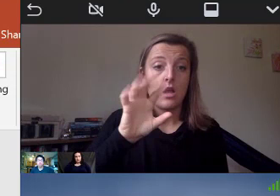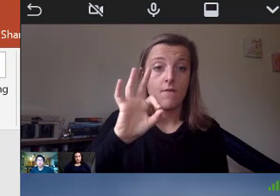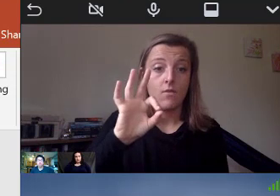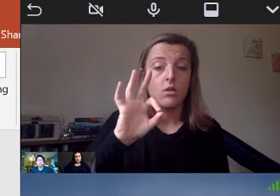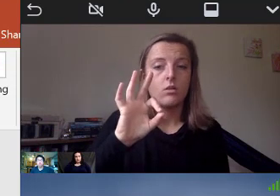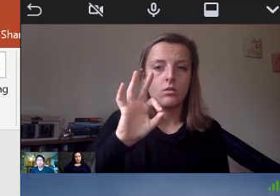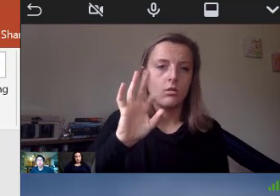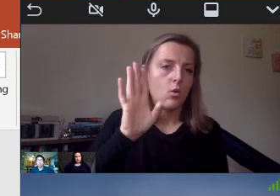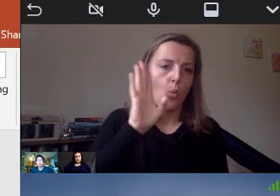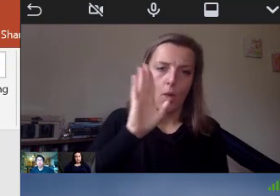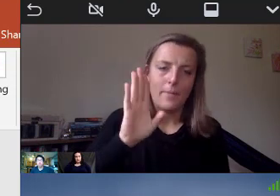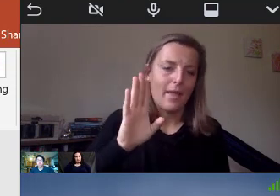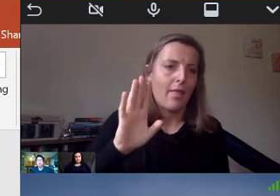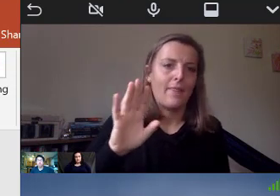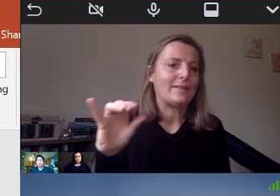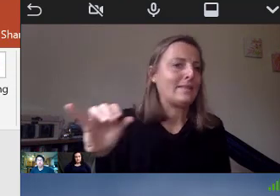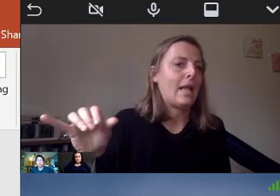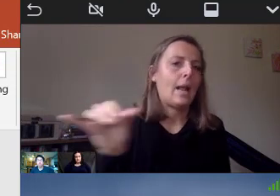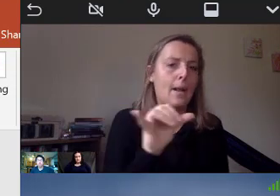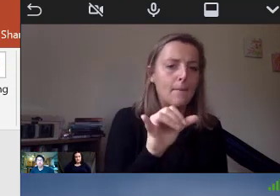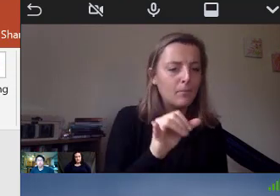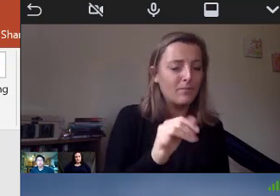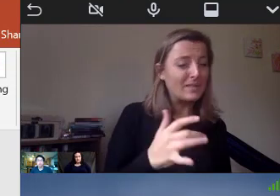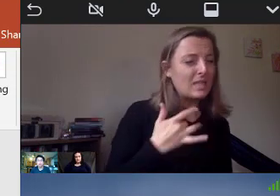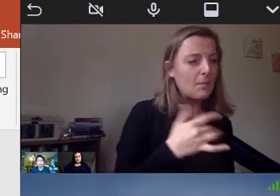I would usually hand out in class.